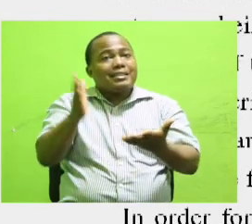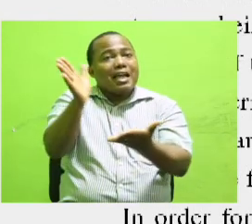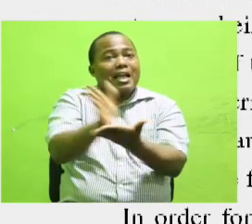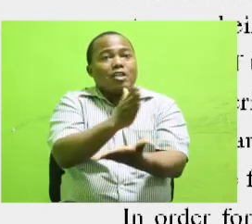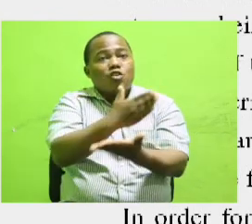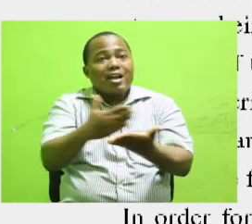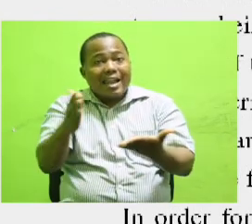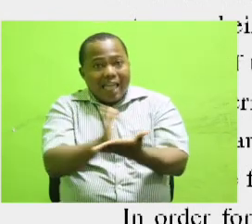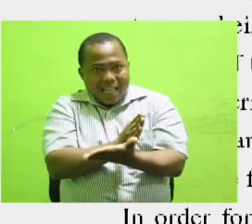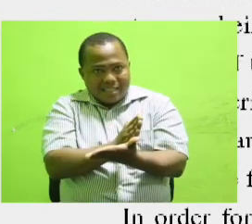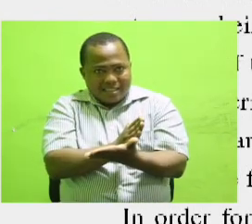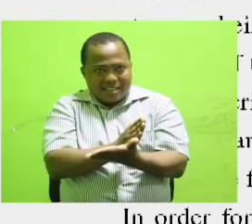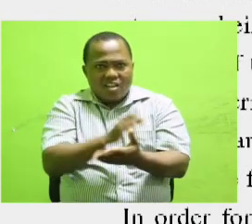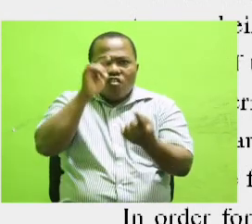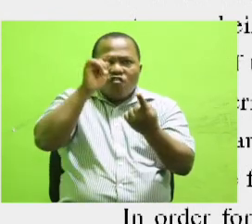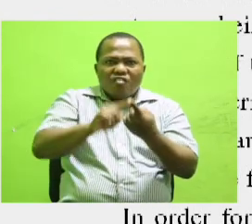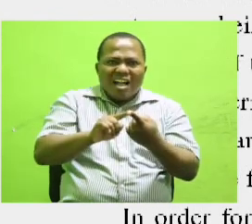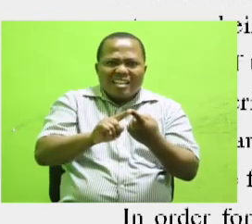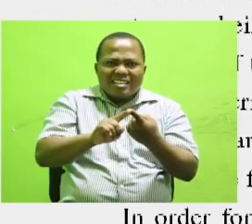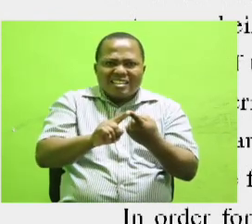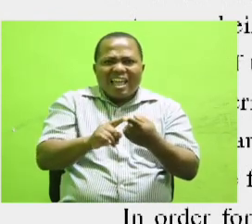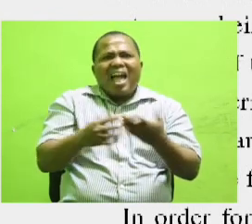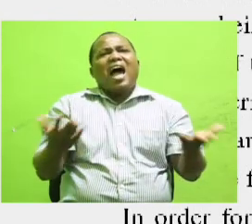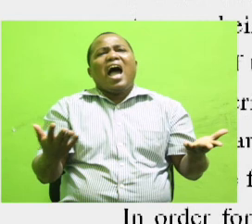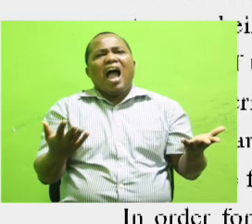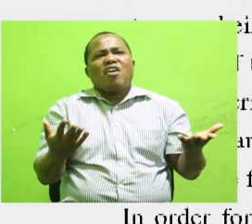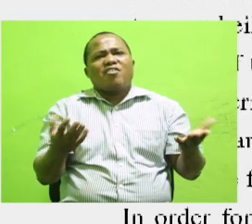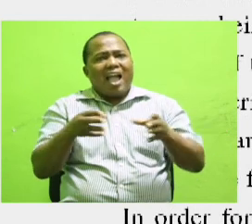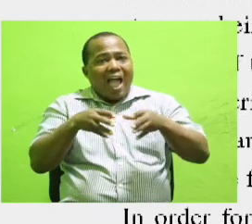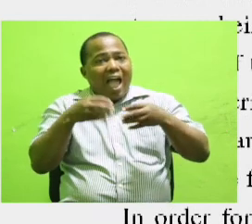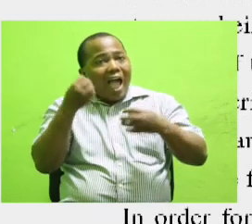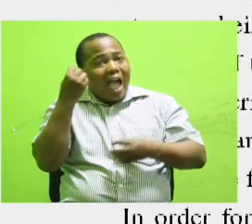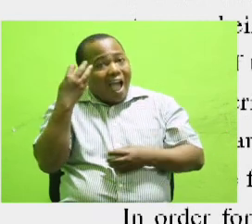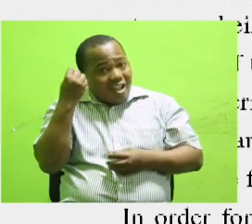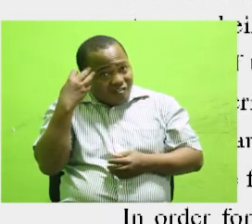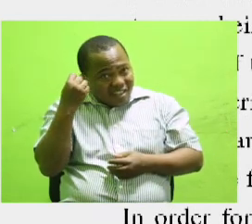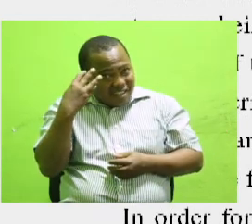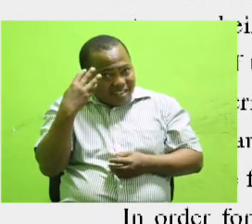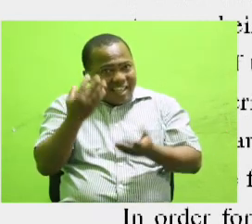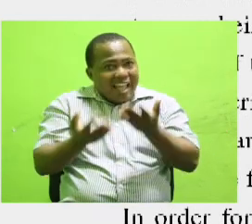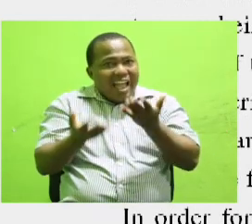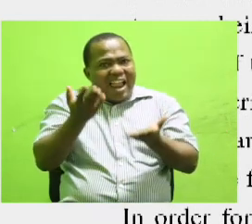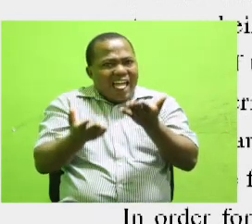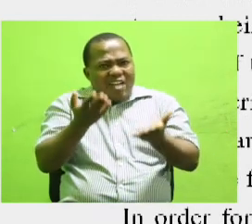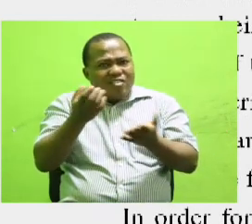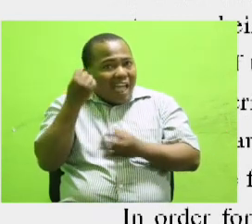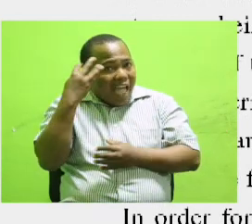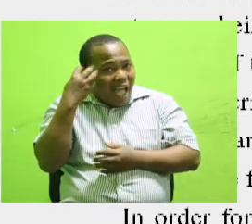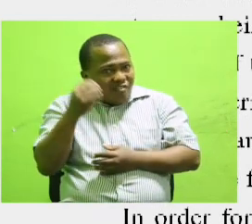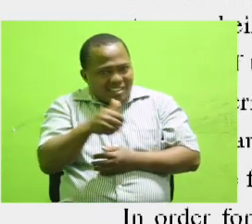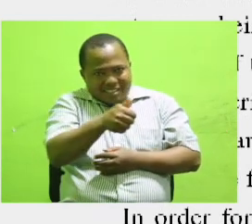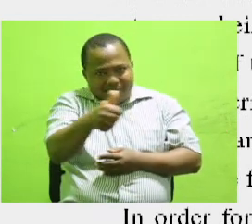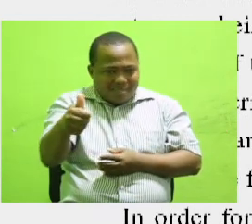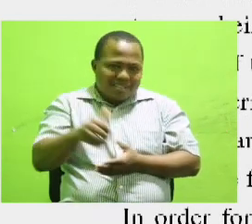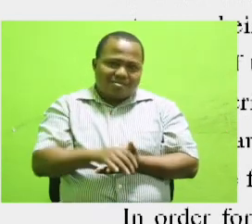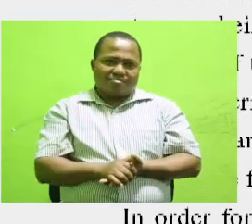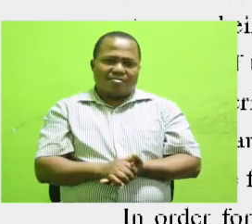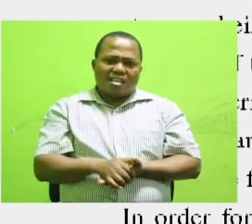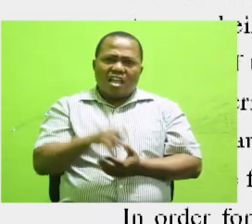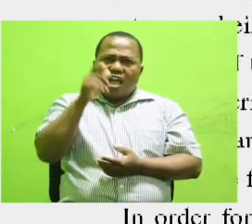it refers to on how it affects people on the level of the victim themselves, the